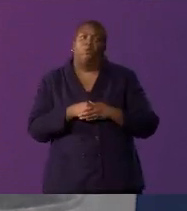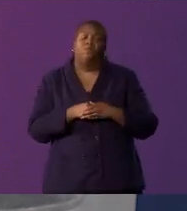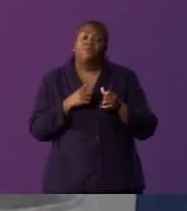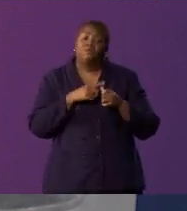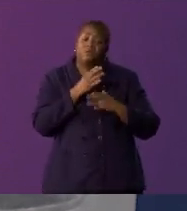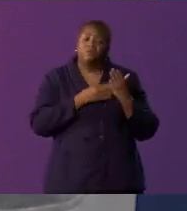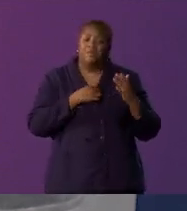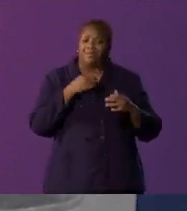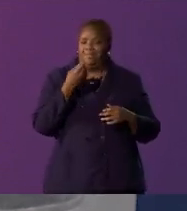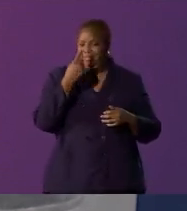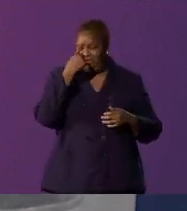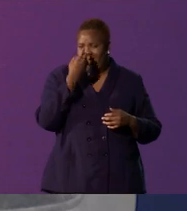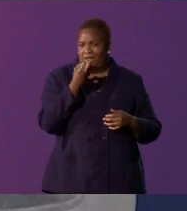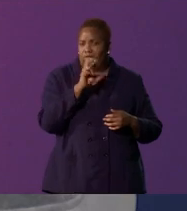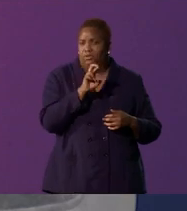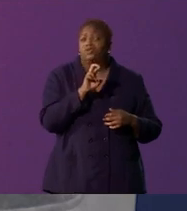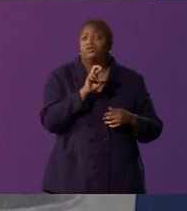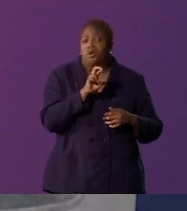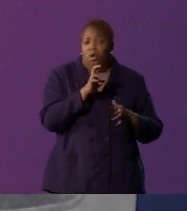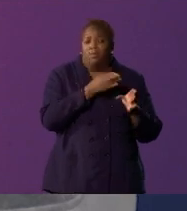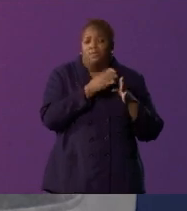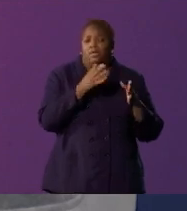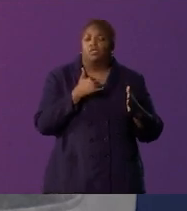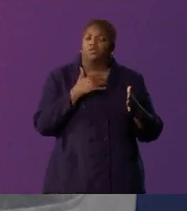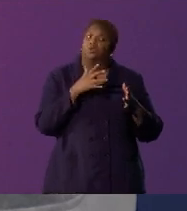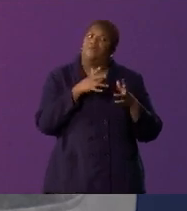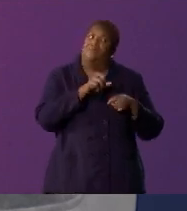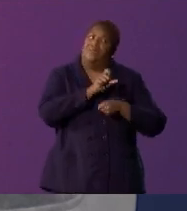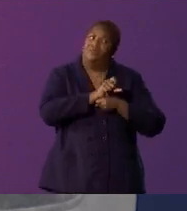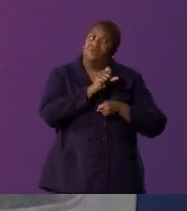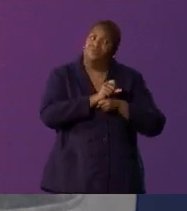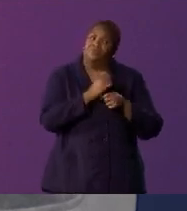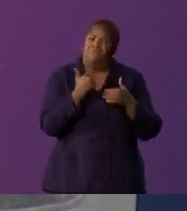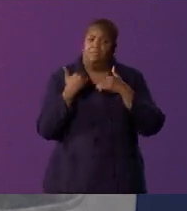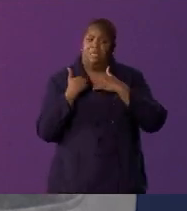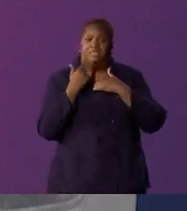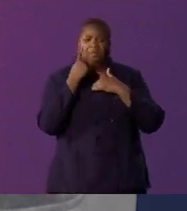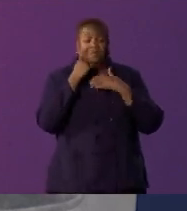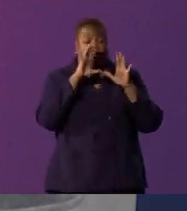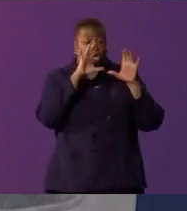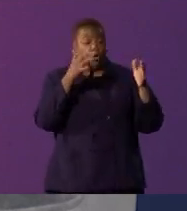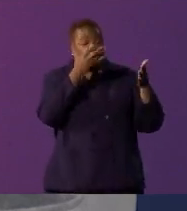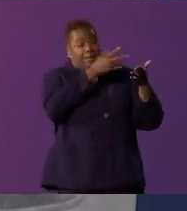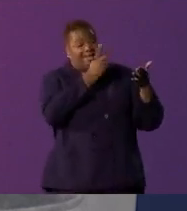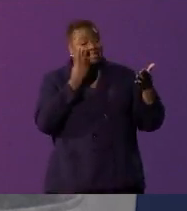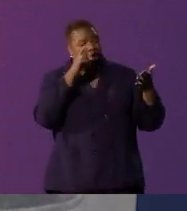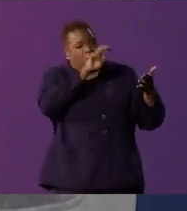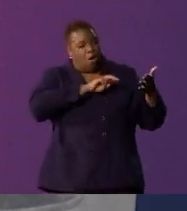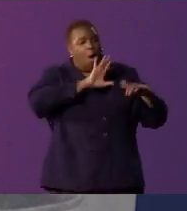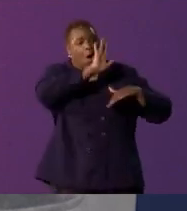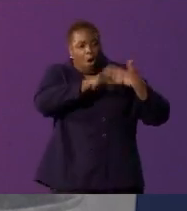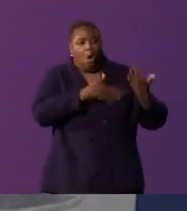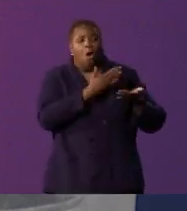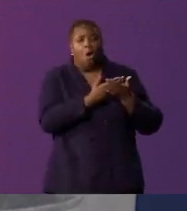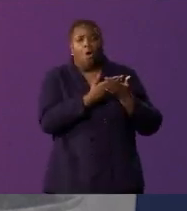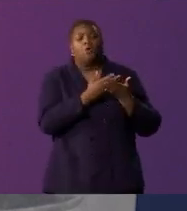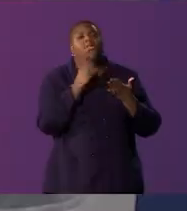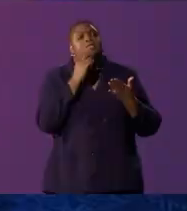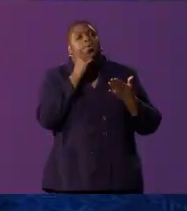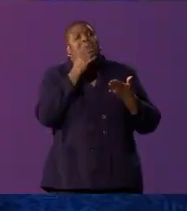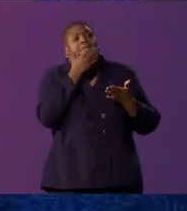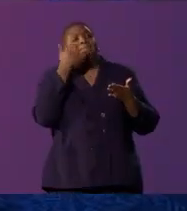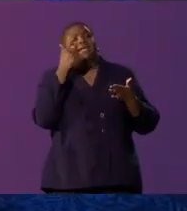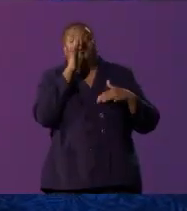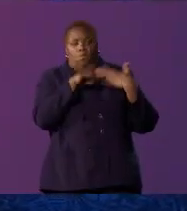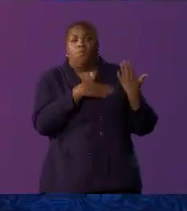think HR professionals have a big job to do to make sure that you look at the whole pool and hire the best and brightest from the whole pool.